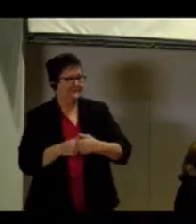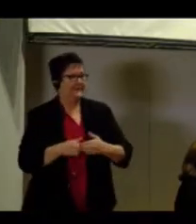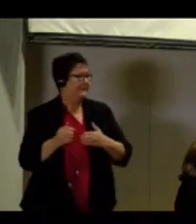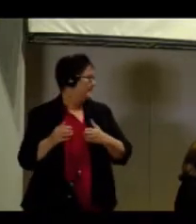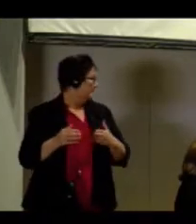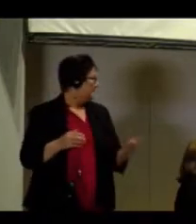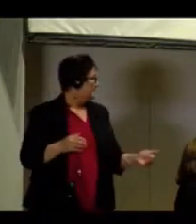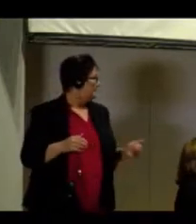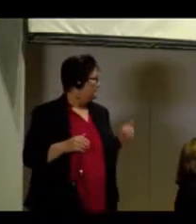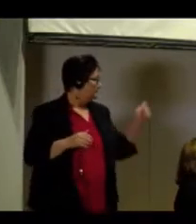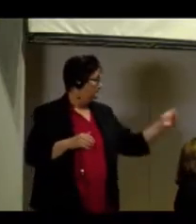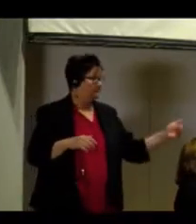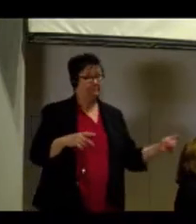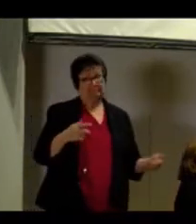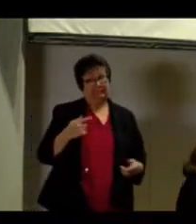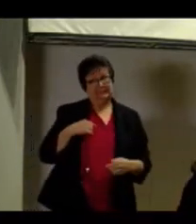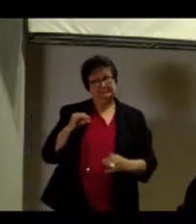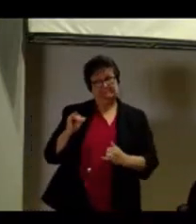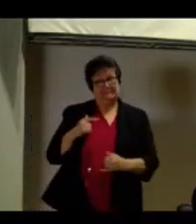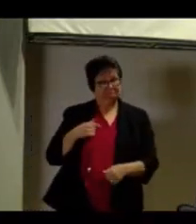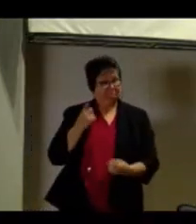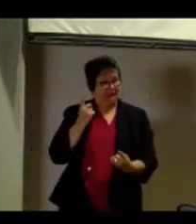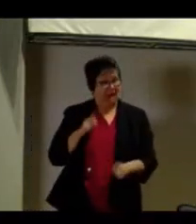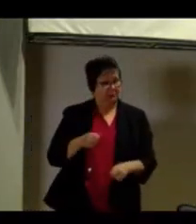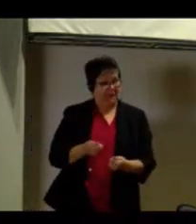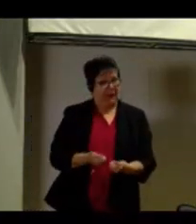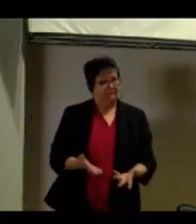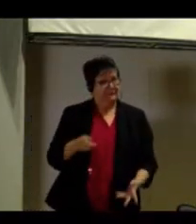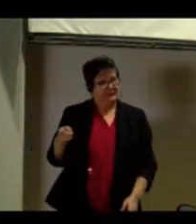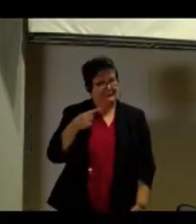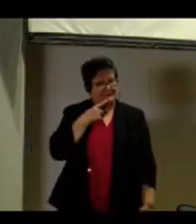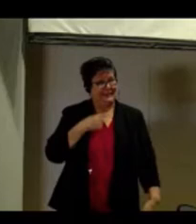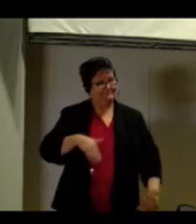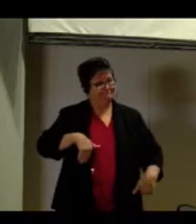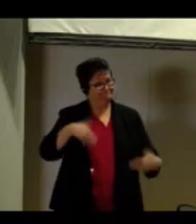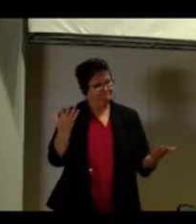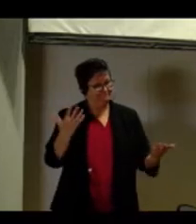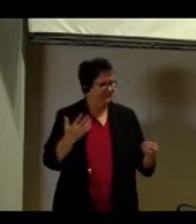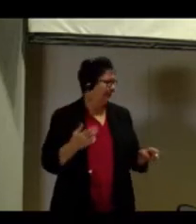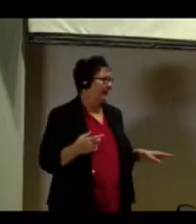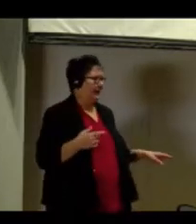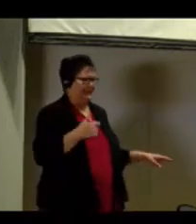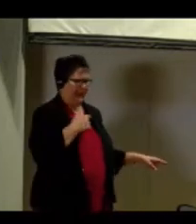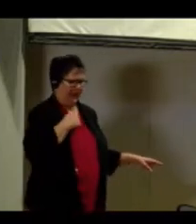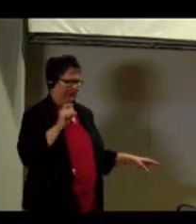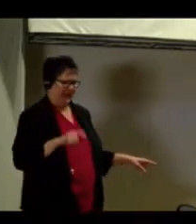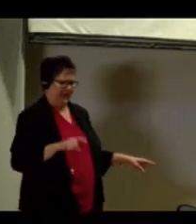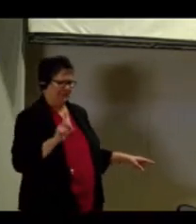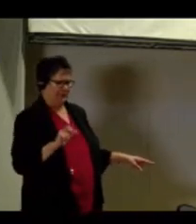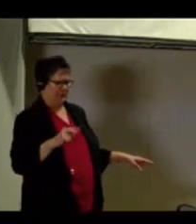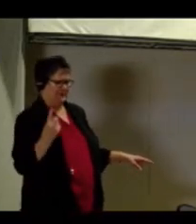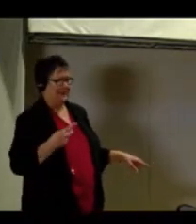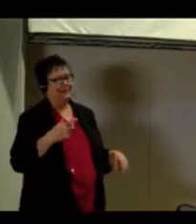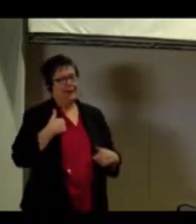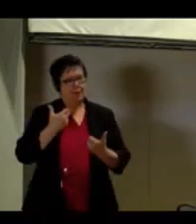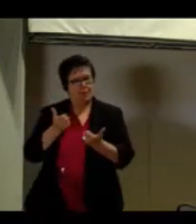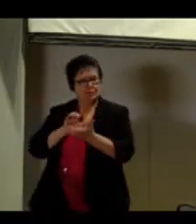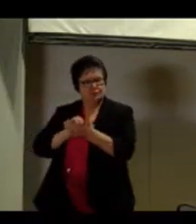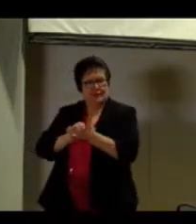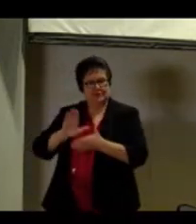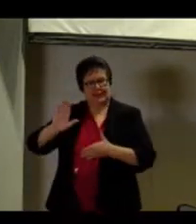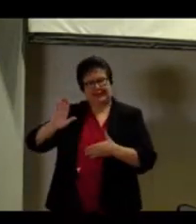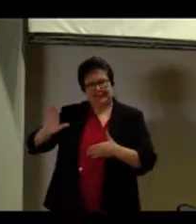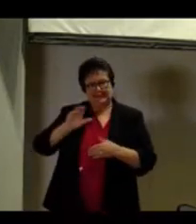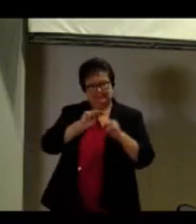I fundamentally agree with everything that Ian said as well. And I want to really congratulate his museum for what